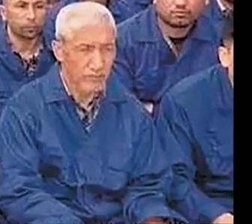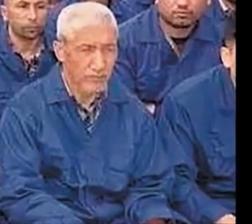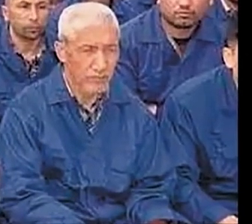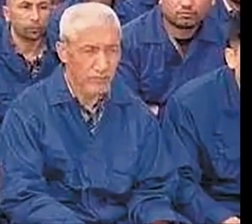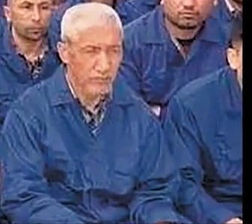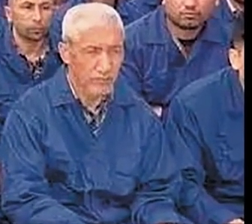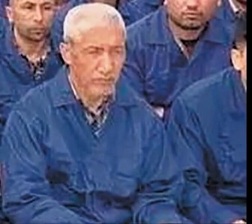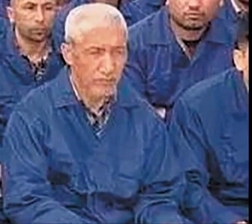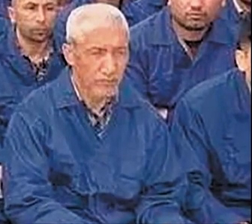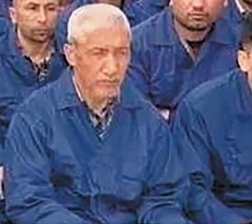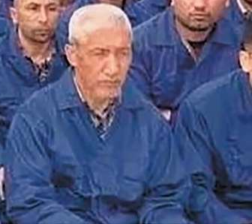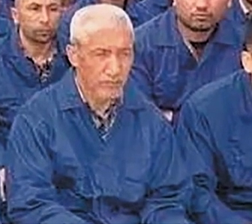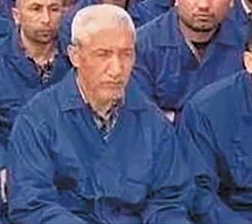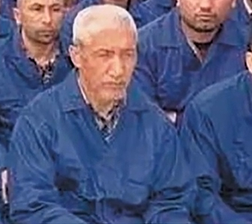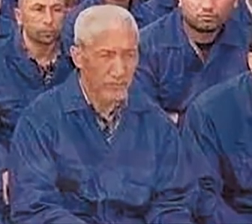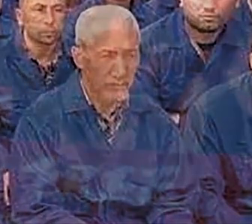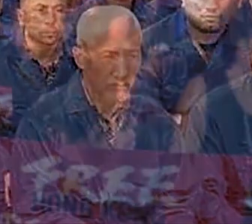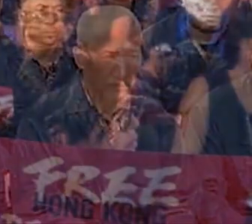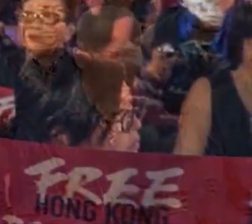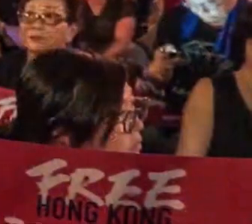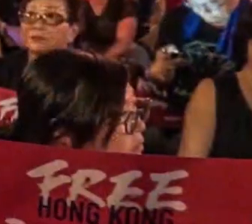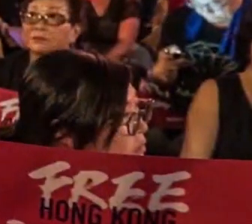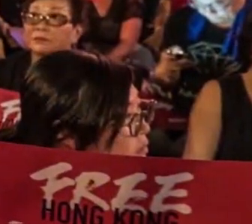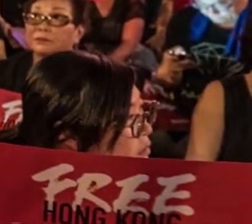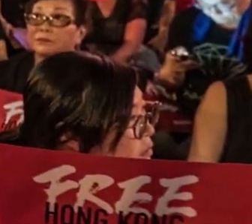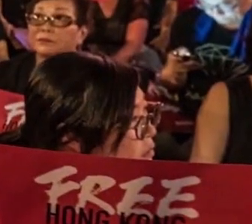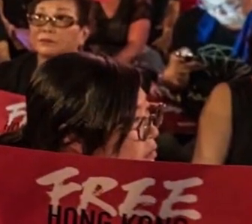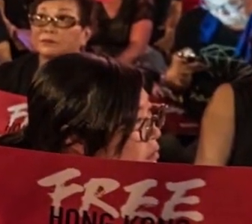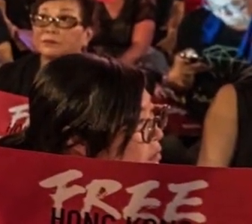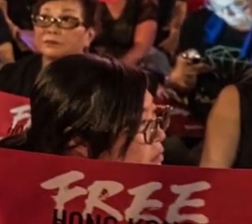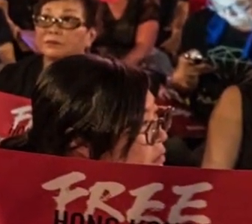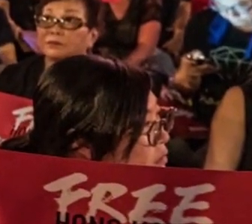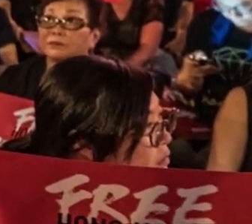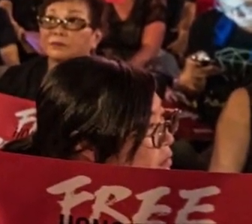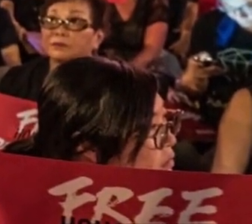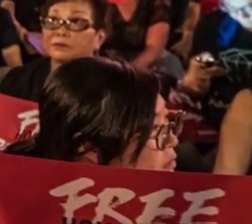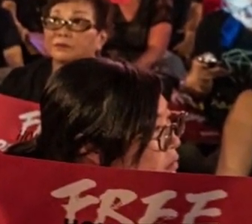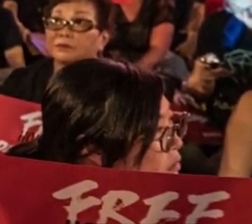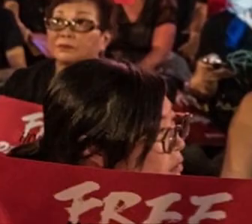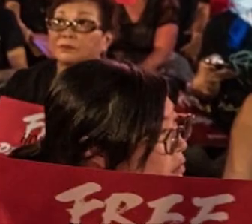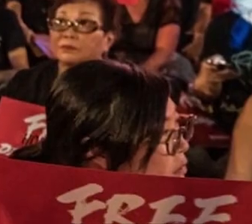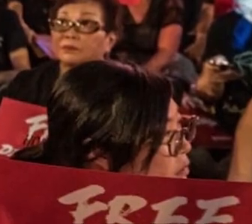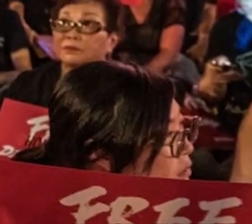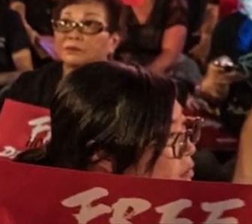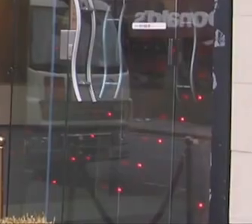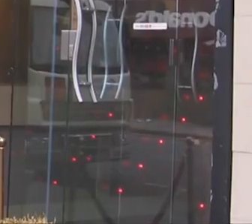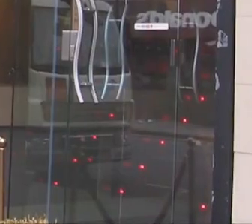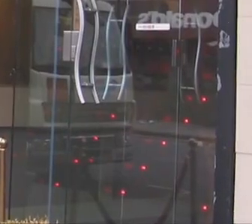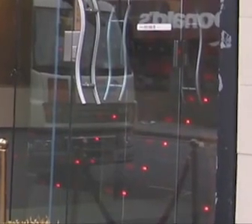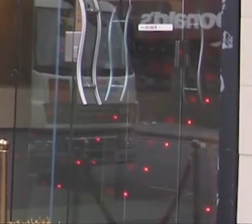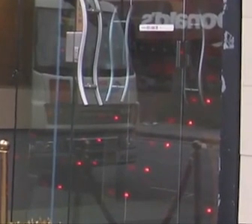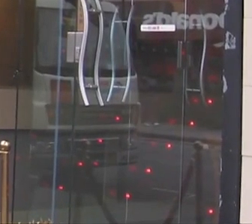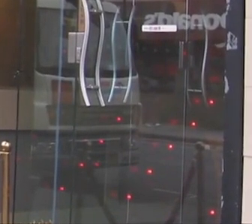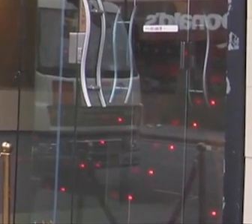liberal democratic principles and values across the four corners of the earth, helps citizens to resist dictatorship,